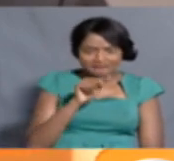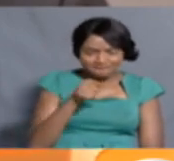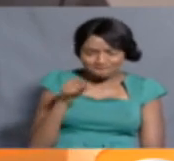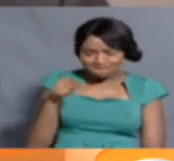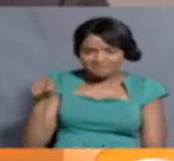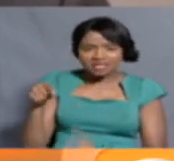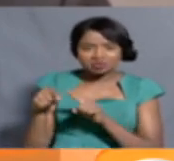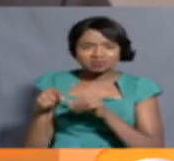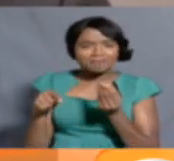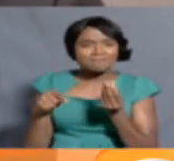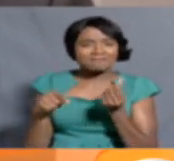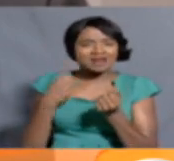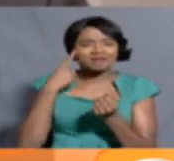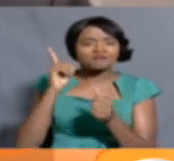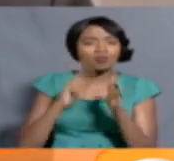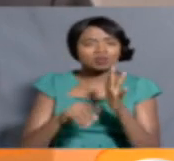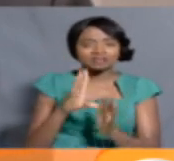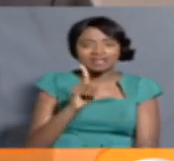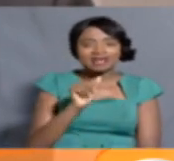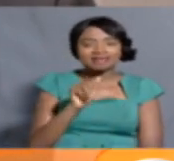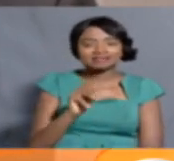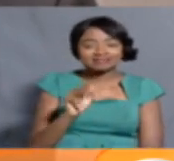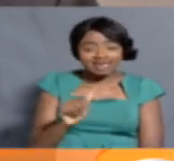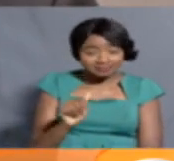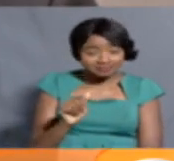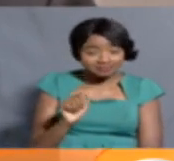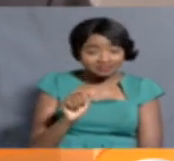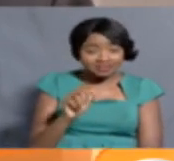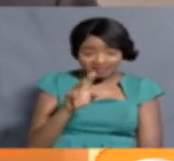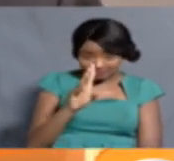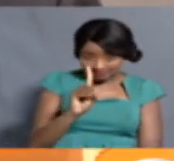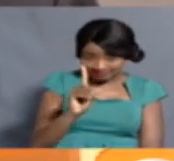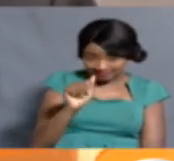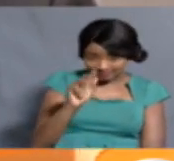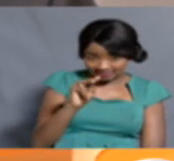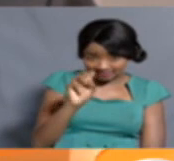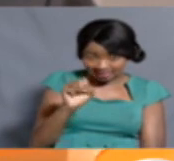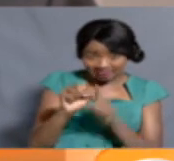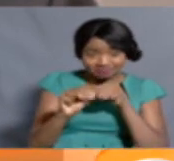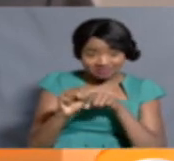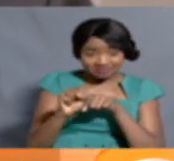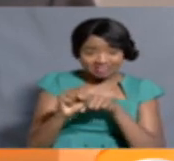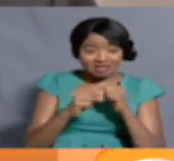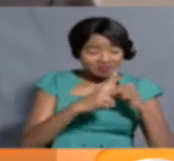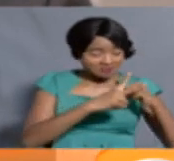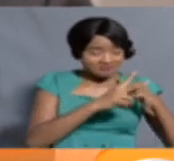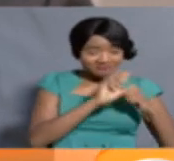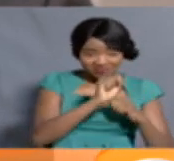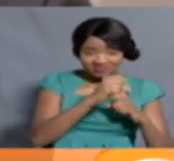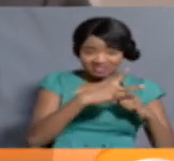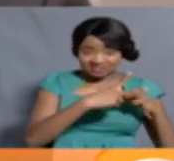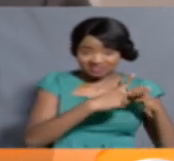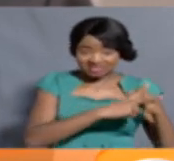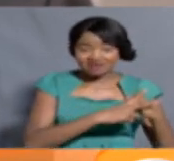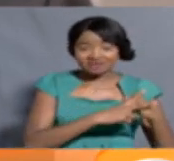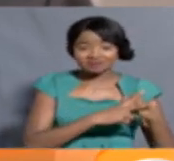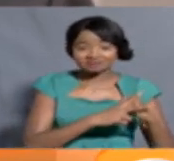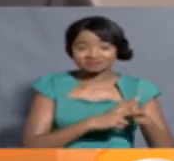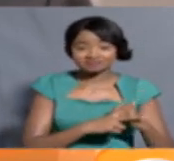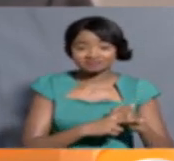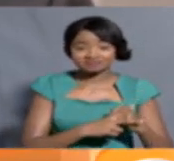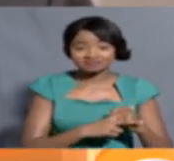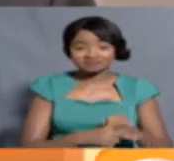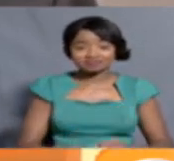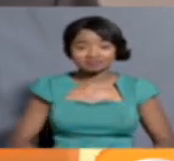dams, wachana nata historia Arol na Kimorel. The other dams that have 57 dams. What, 700 billion shillings? There